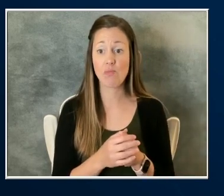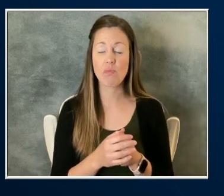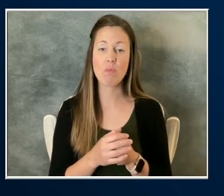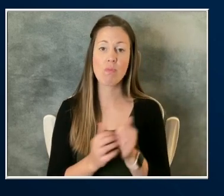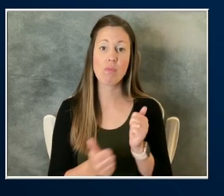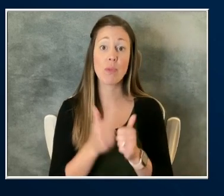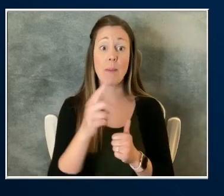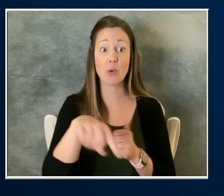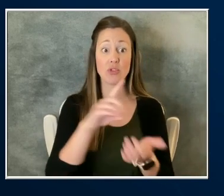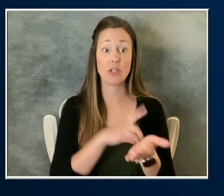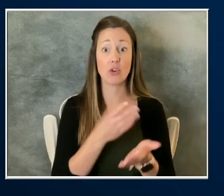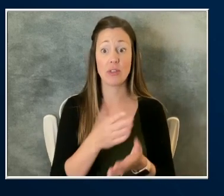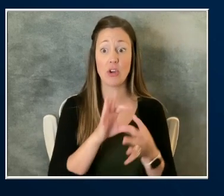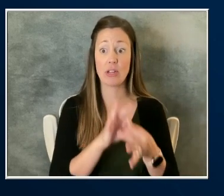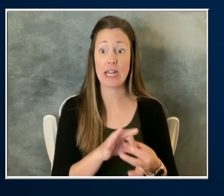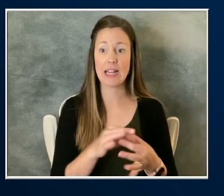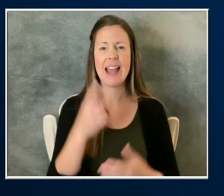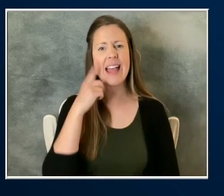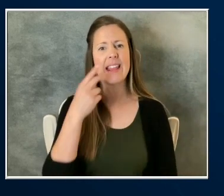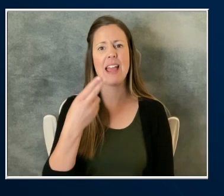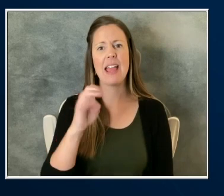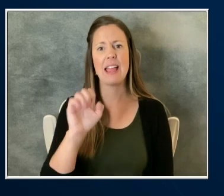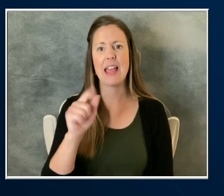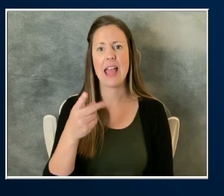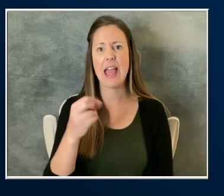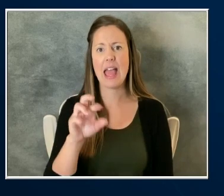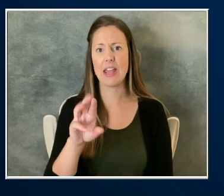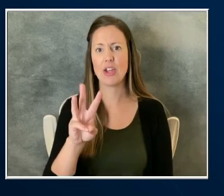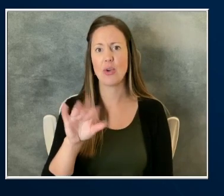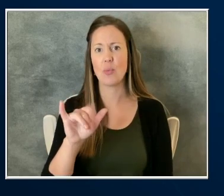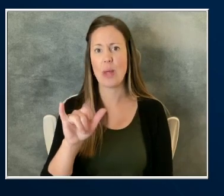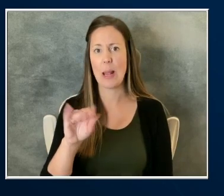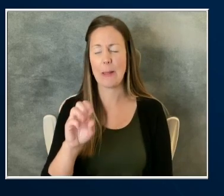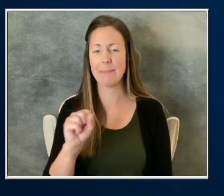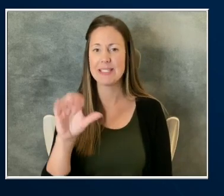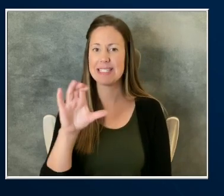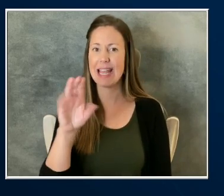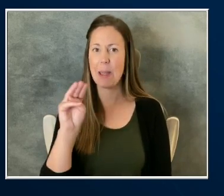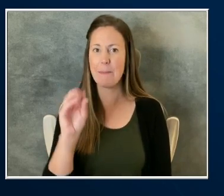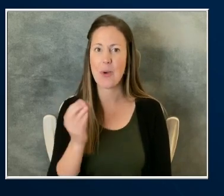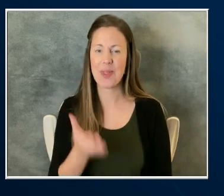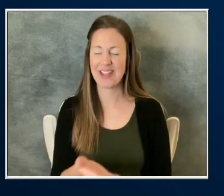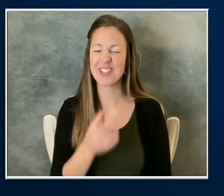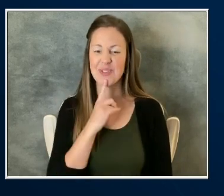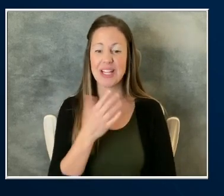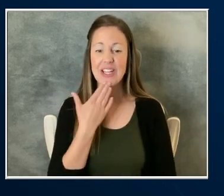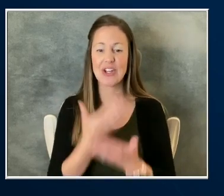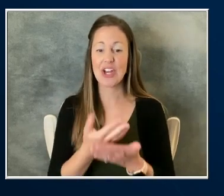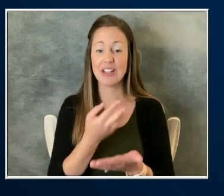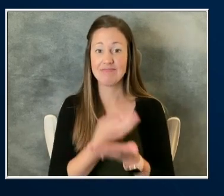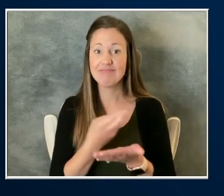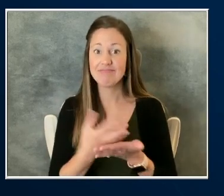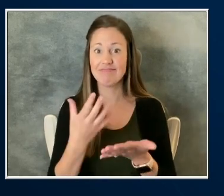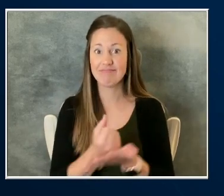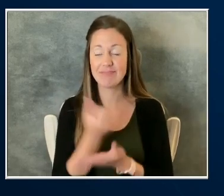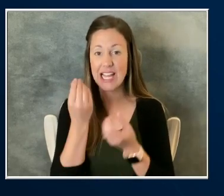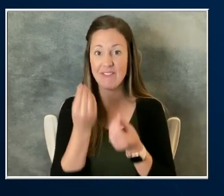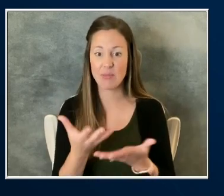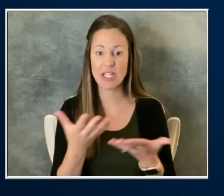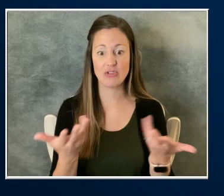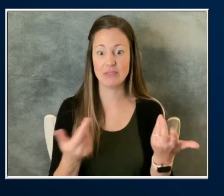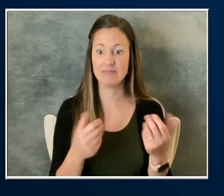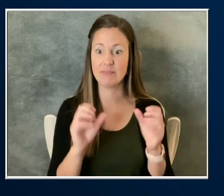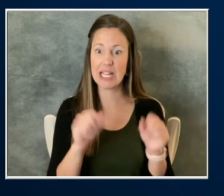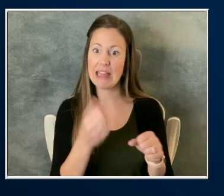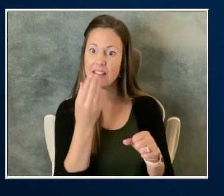Heather Williams is the CMO there, so I think there's some good sources of information. Yeah. You can probably tell you more specific about what's going to happen. I think that public health department would be a great